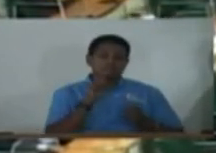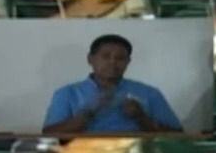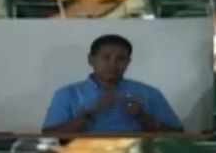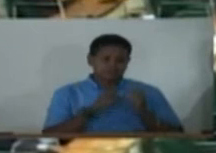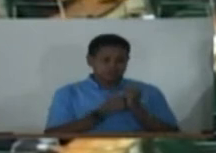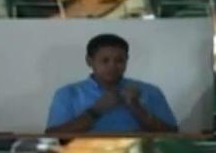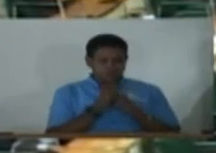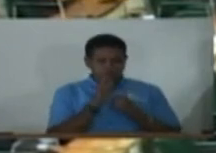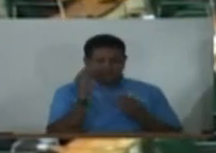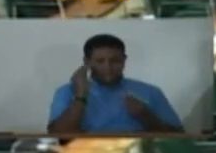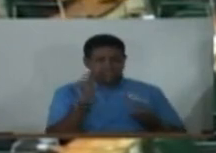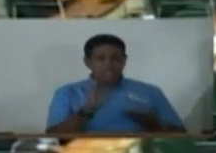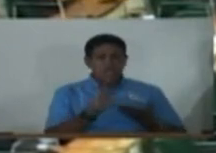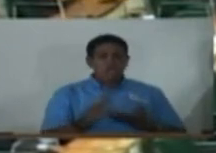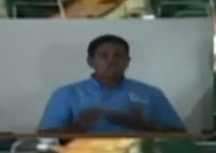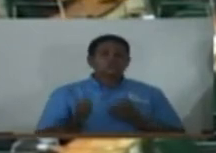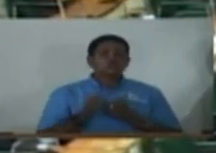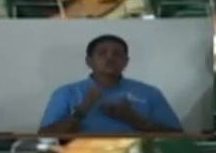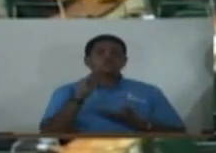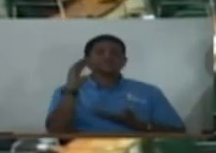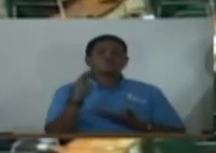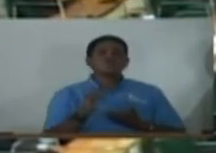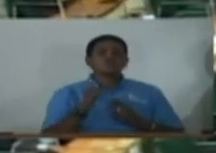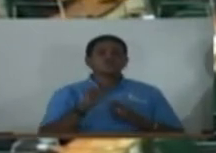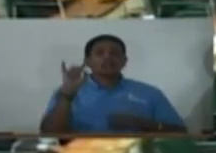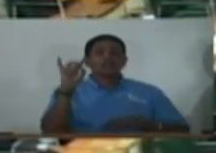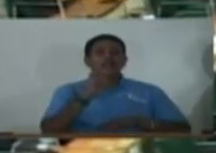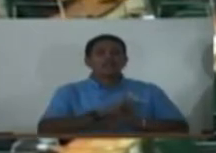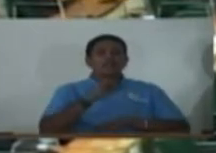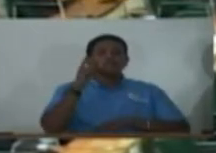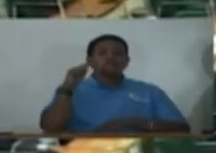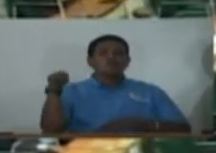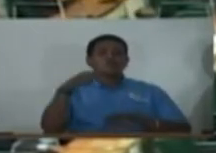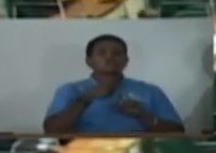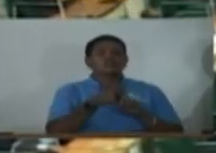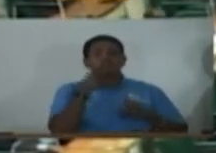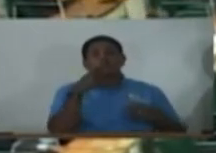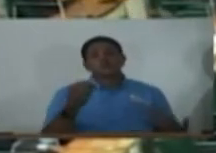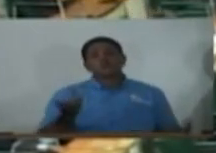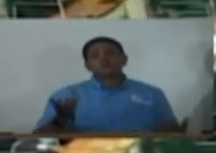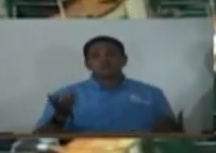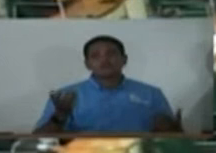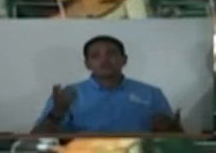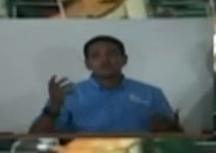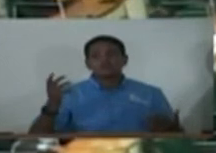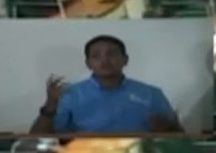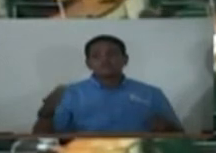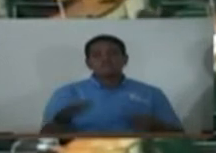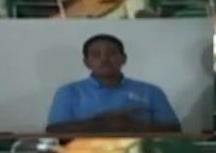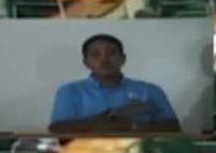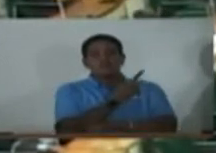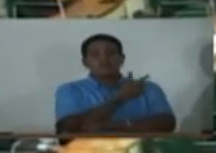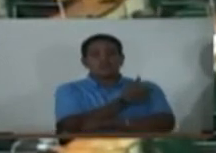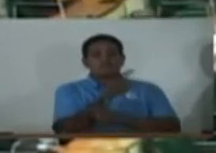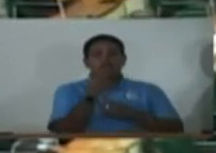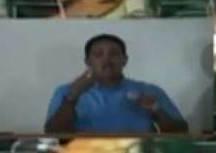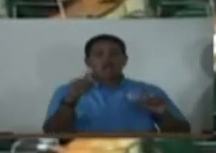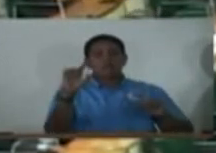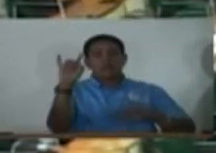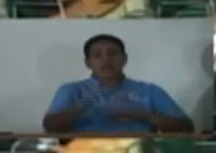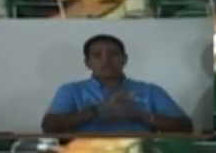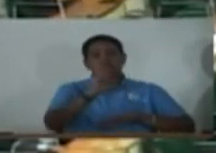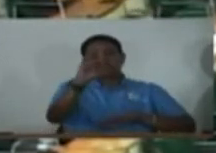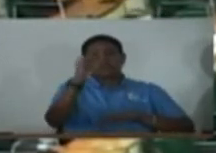said concession with the reduction to 8 days for those who are totally vaccinated. My question in that